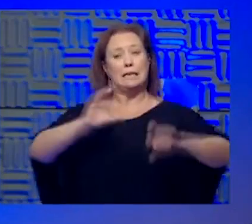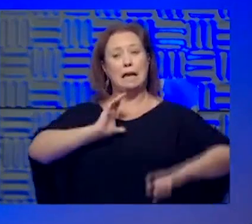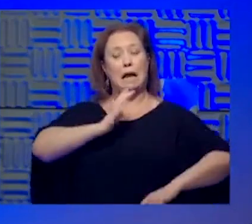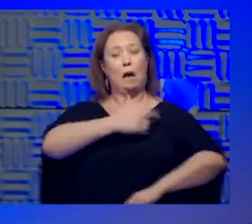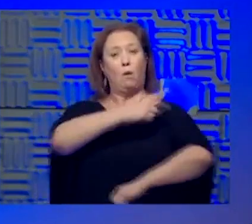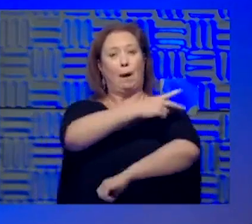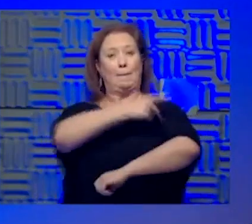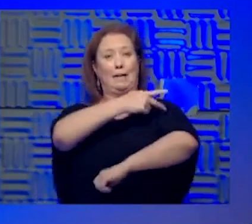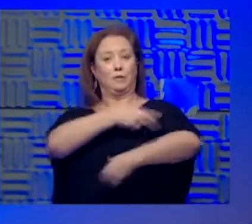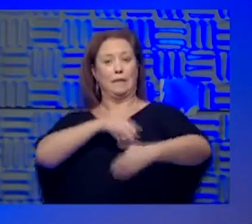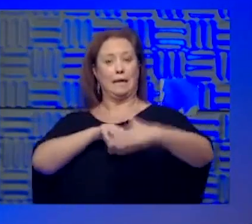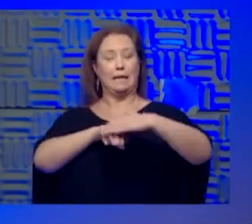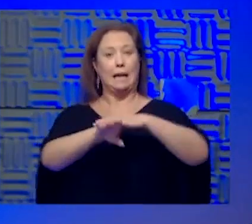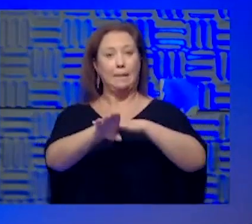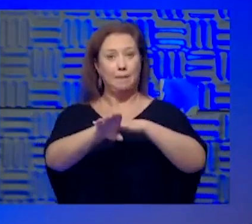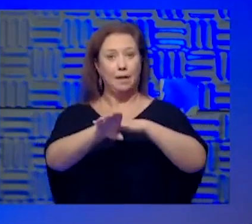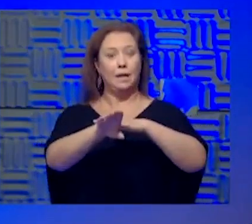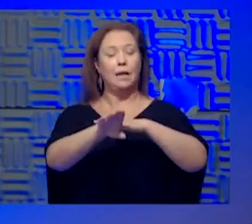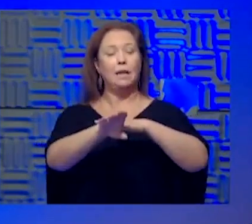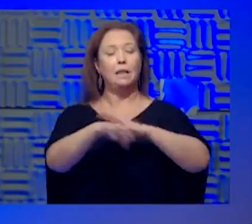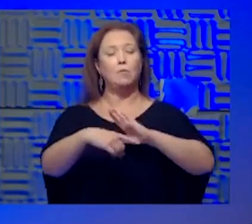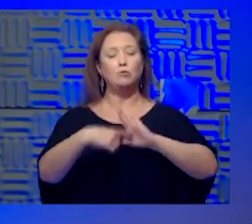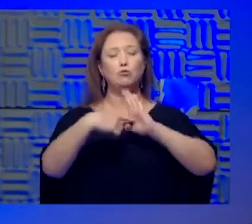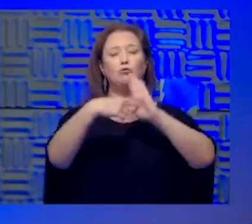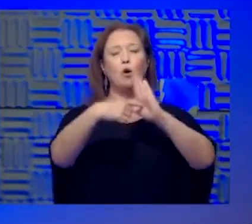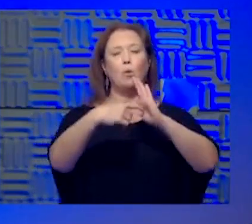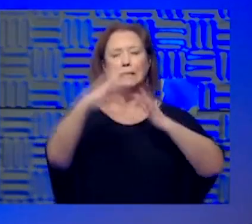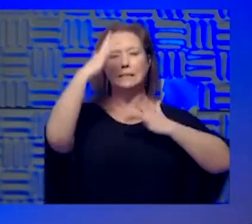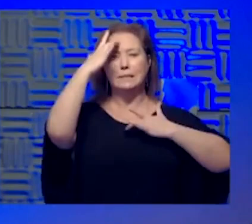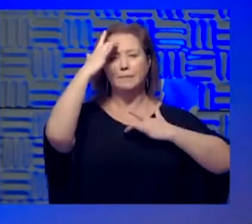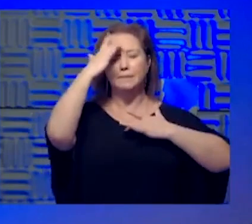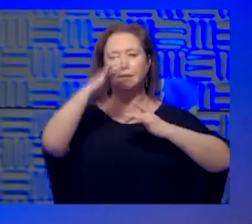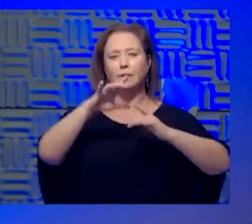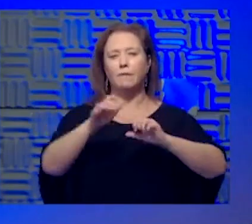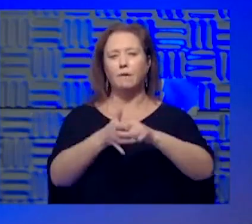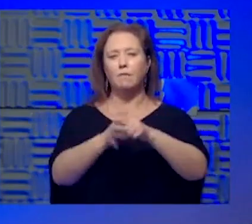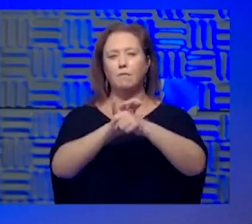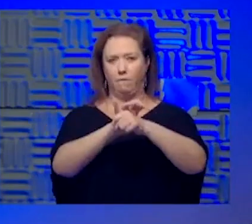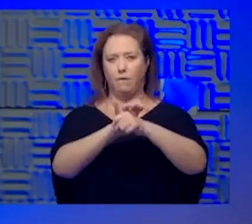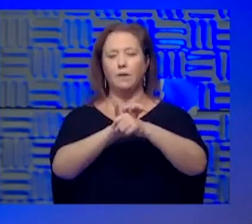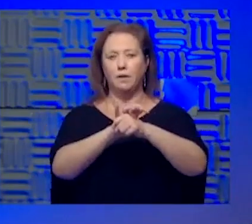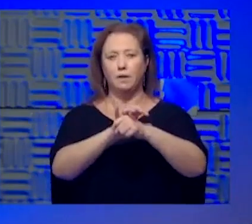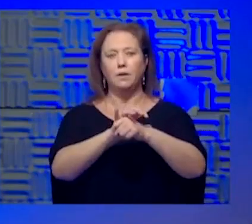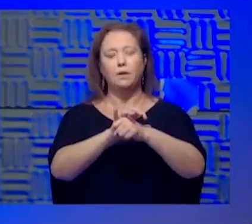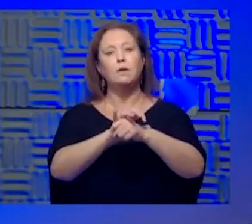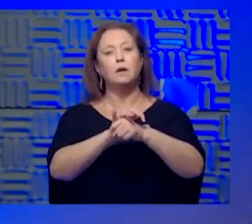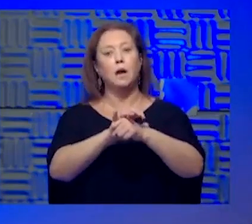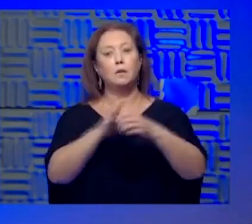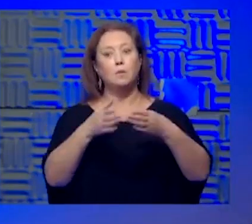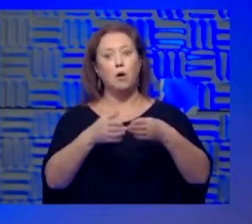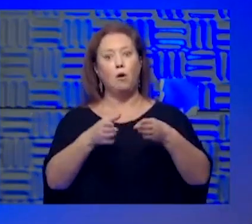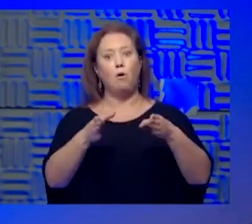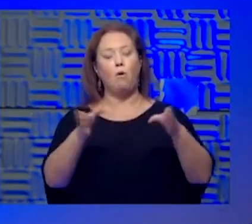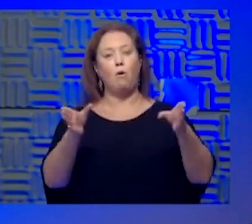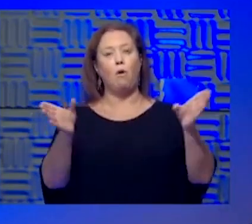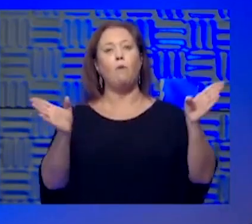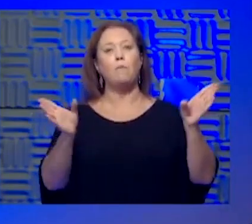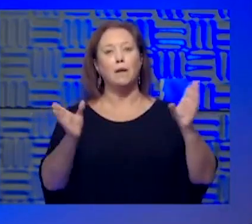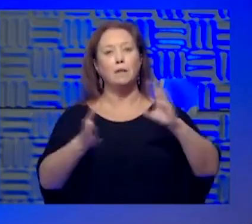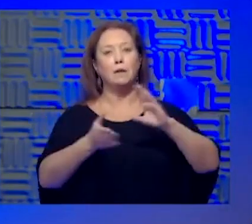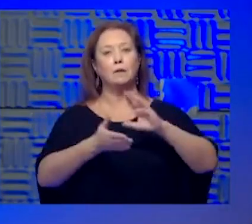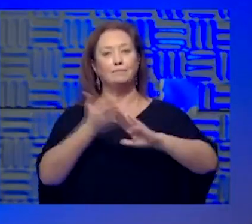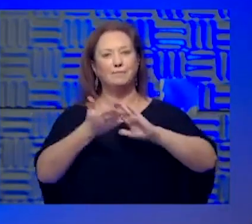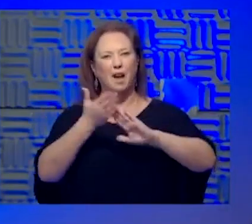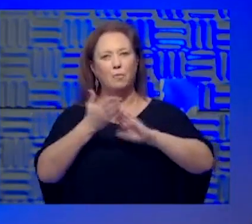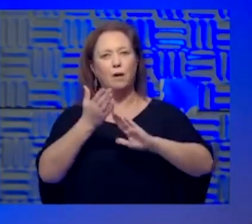patients that came to the hospital that had symptoms of COVID-19. As we started to reopen up our operations,